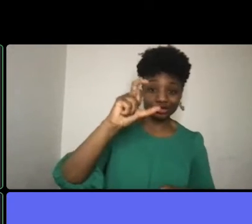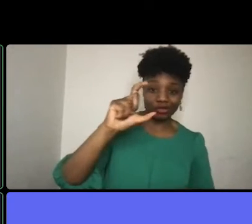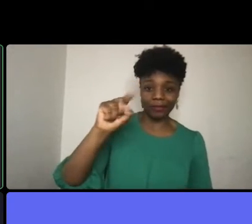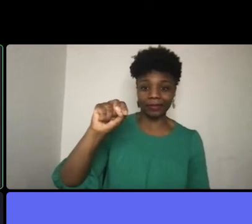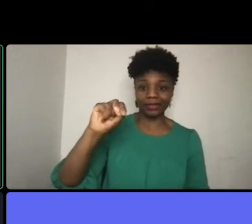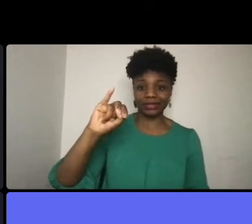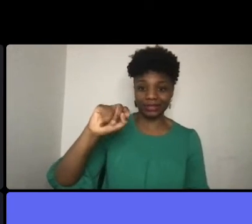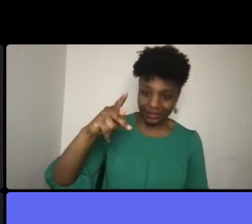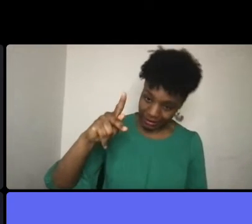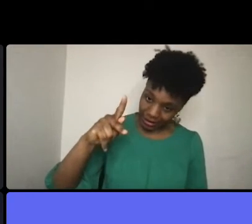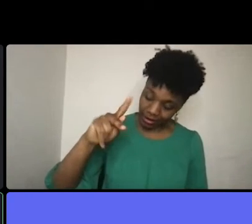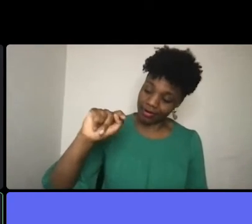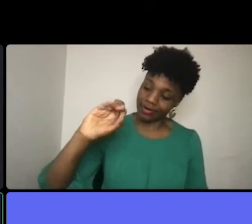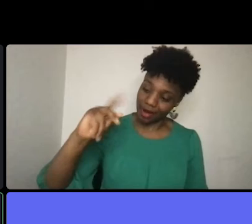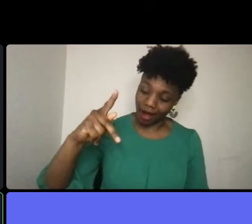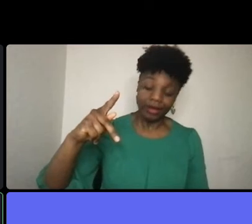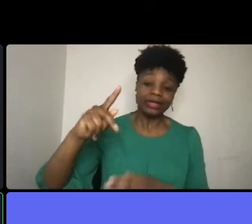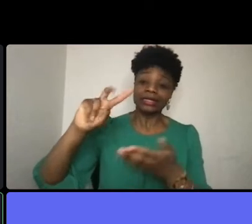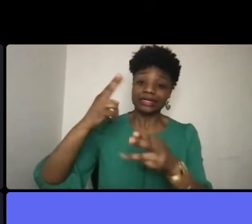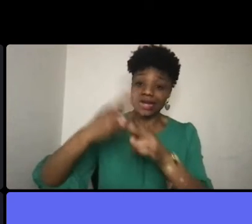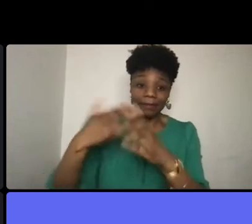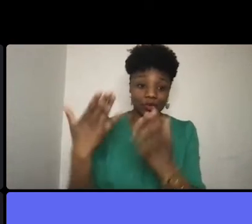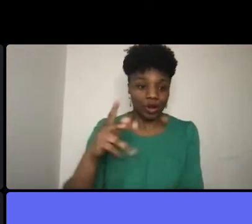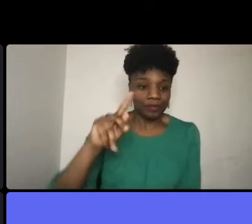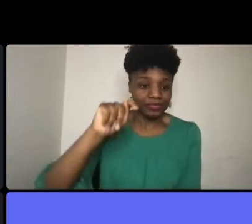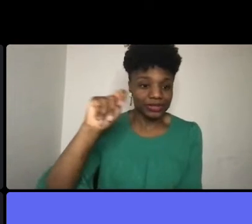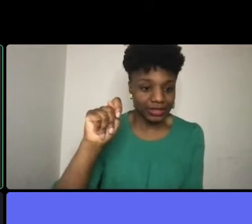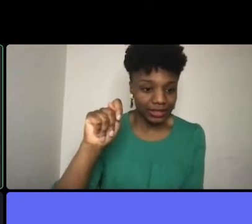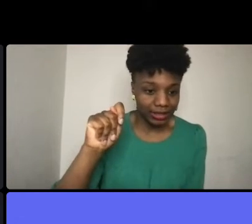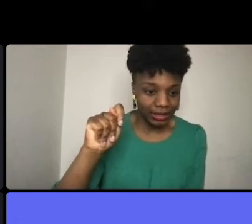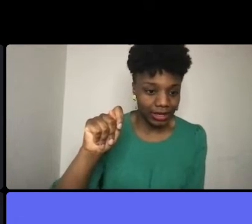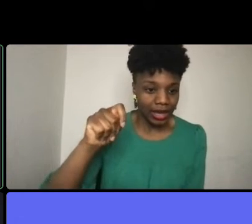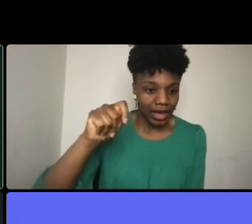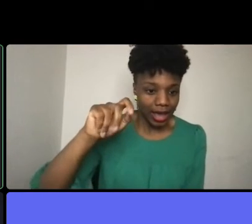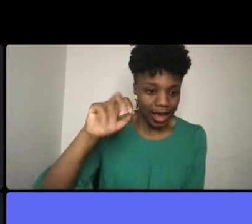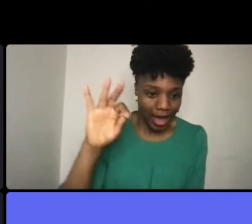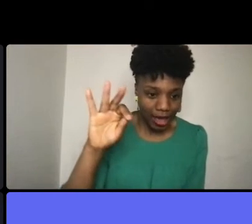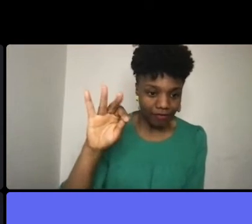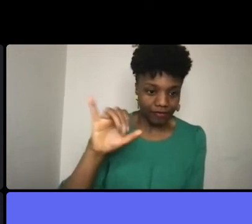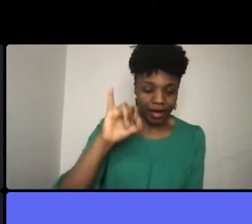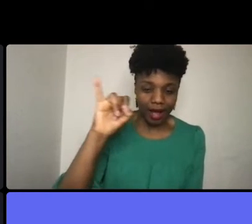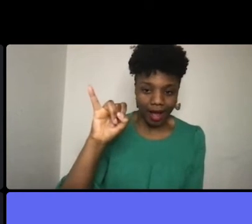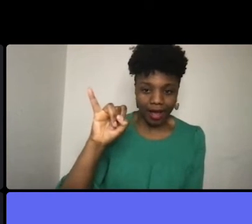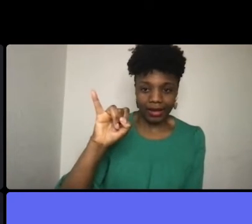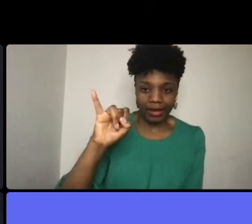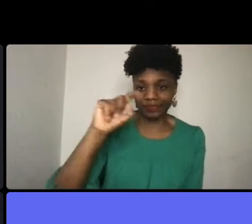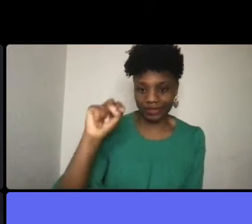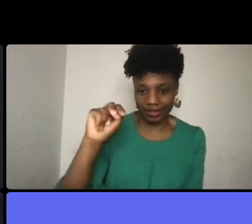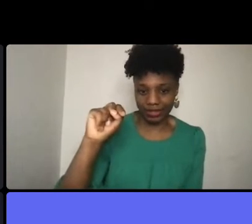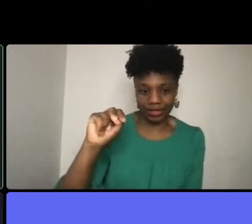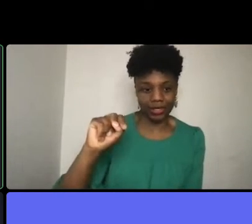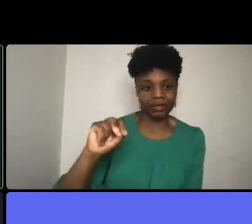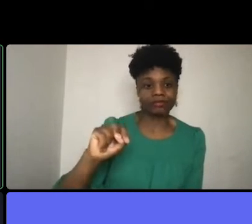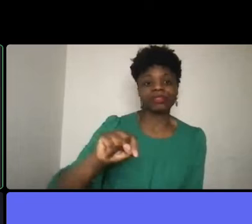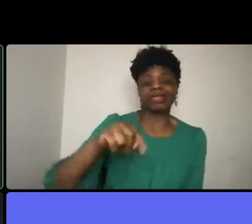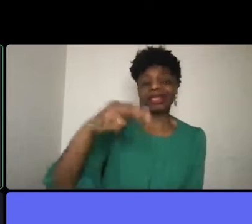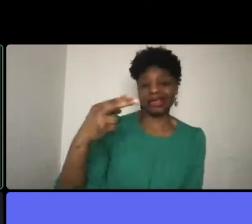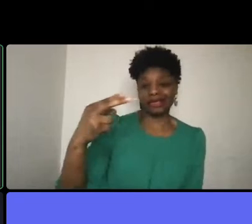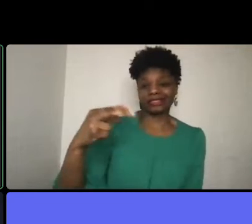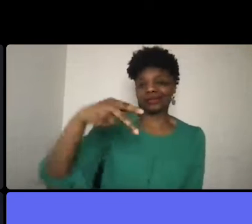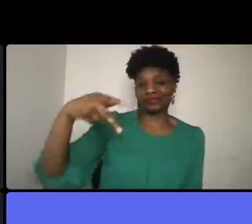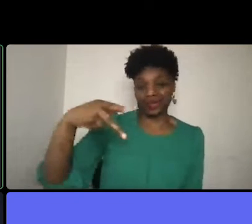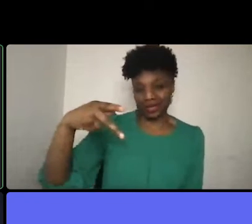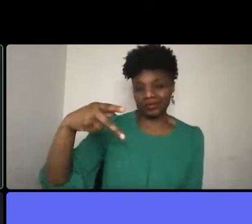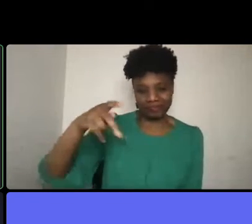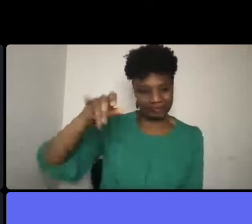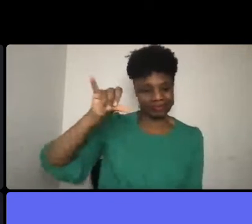it, correctly. yeah, it should Yeah, be down T. below too. Okay. Once you post it, I Okay, definitely need man. you